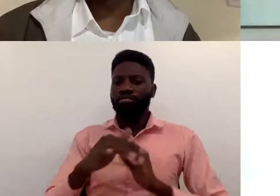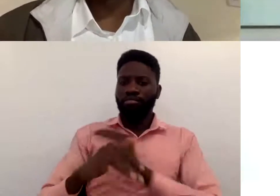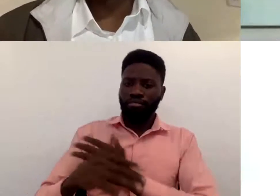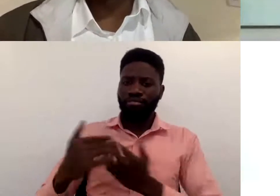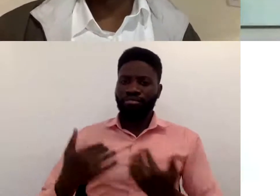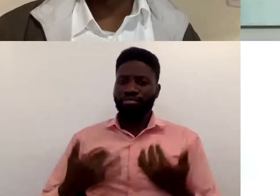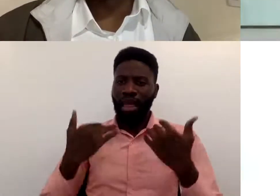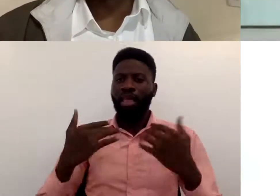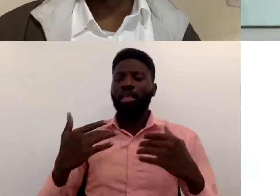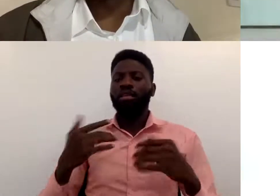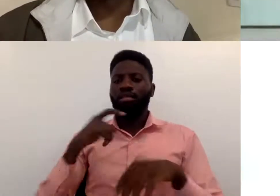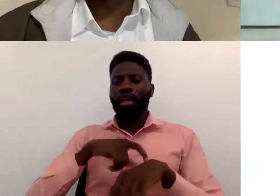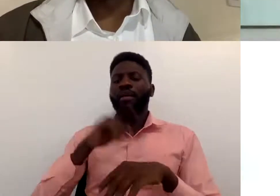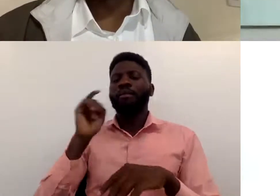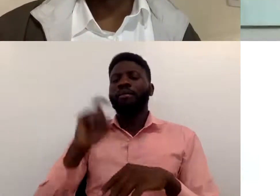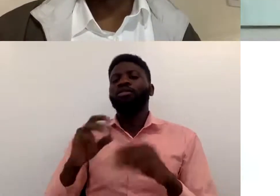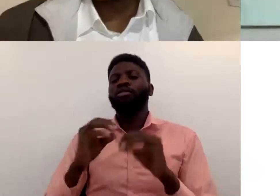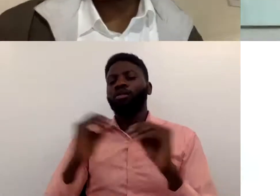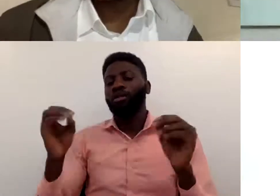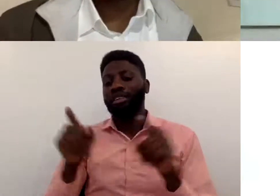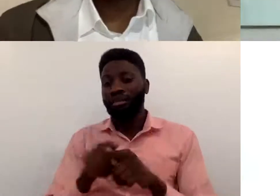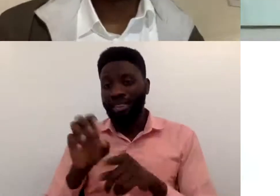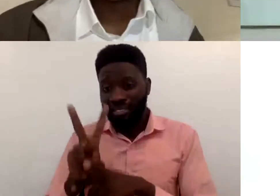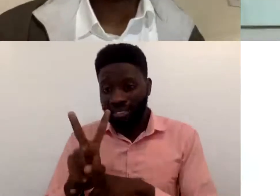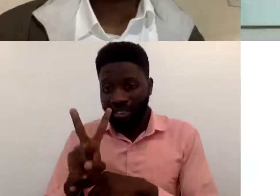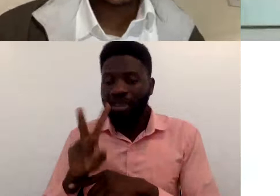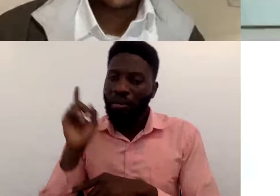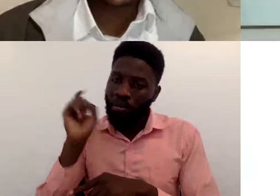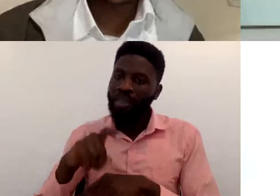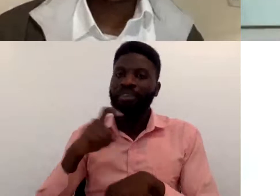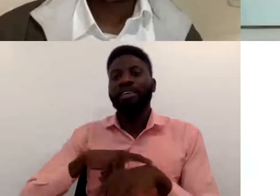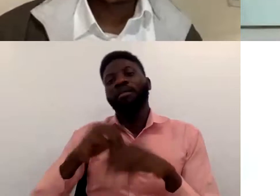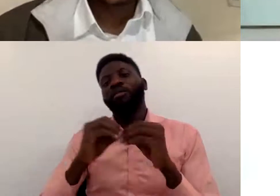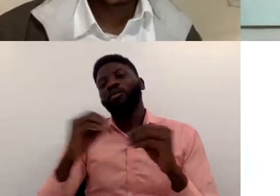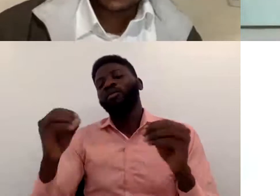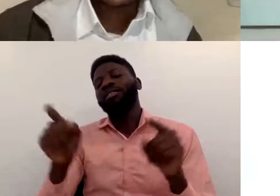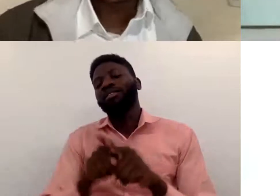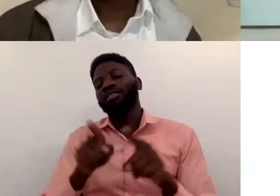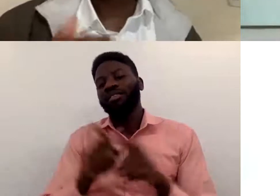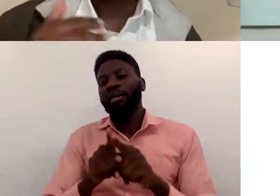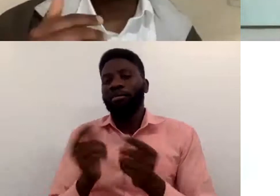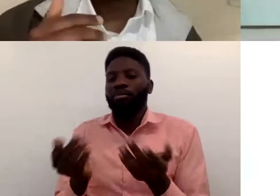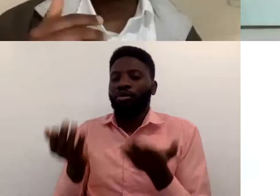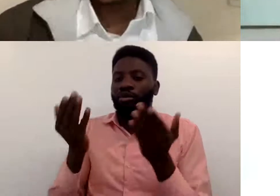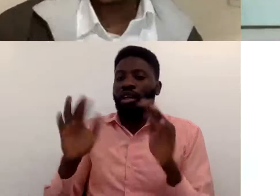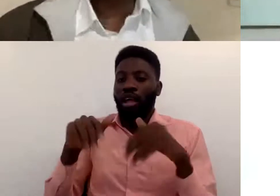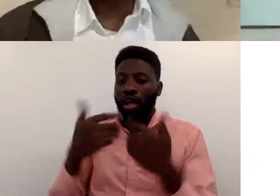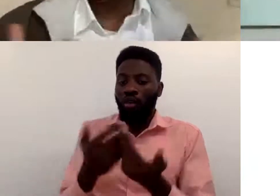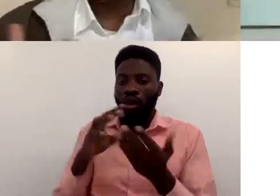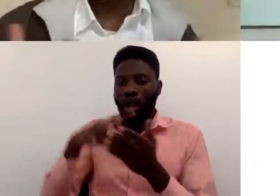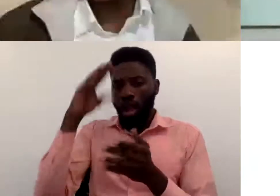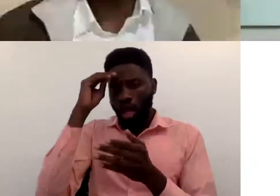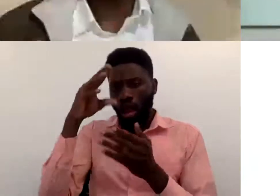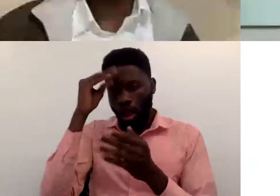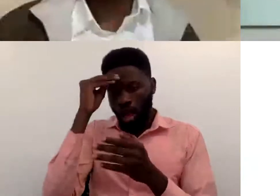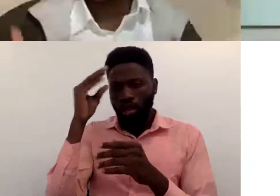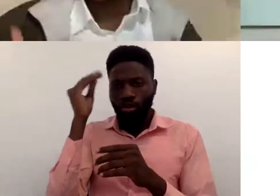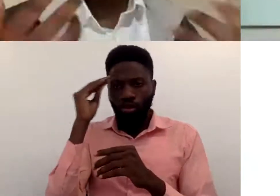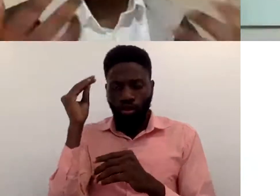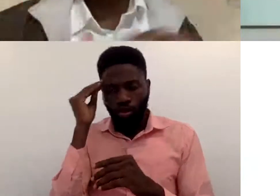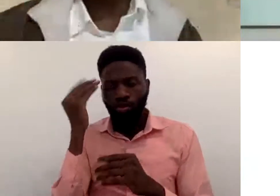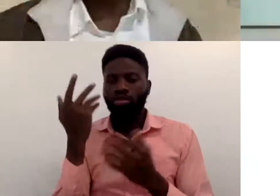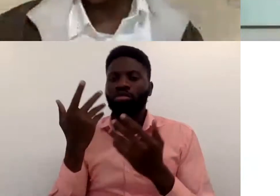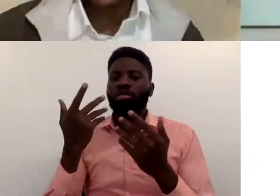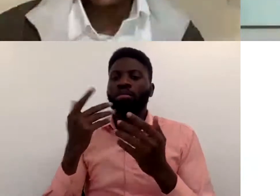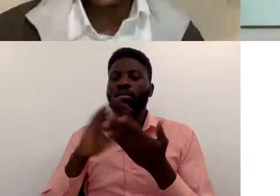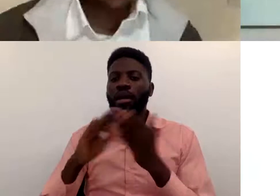and I think it's the same way by you investing in yourself through learning, through education, through bettering yourself